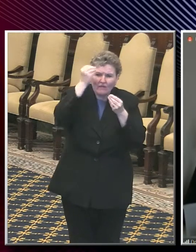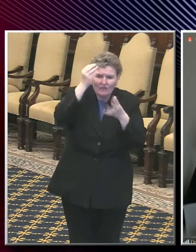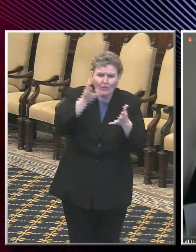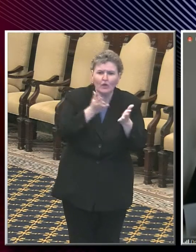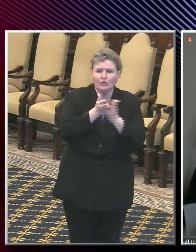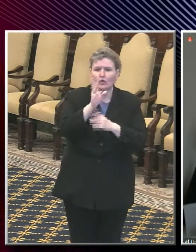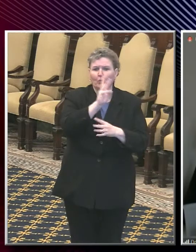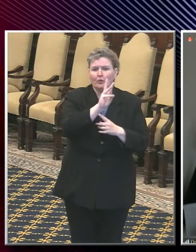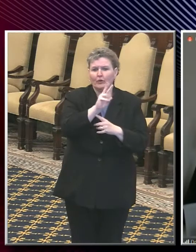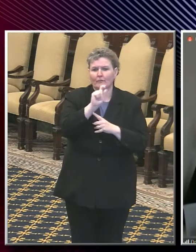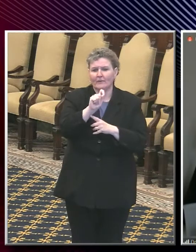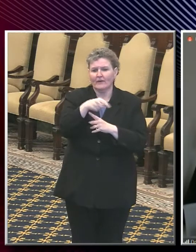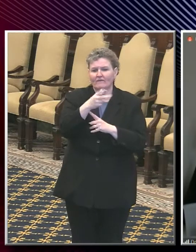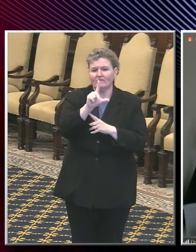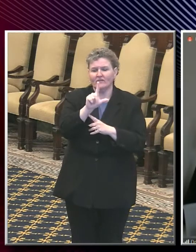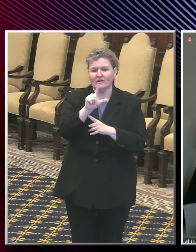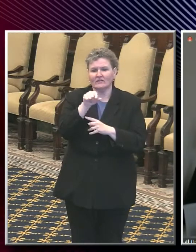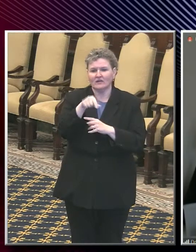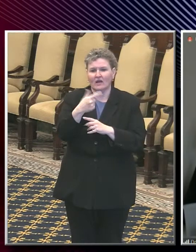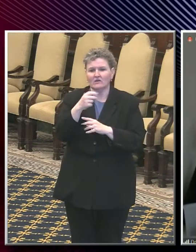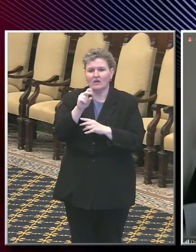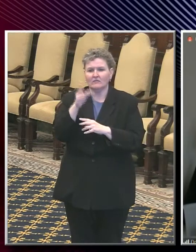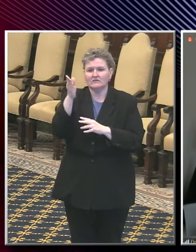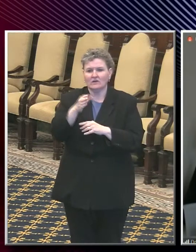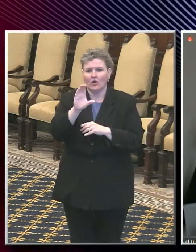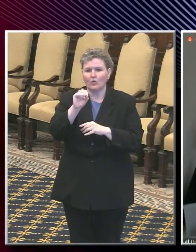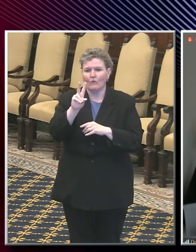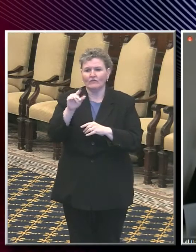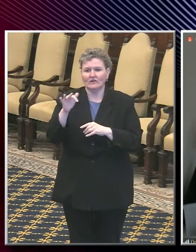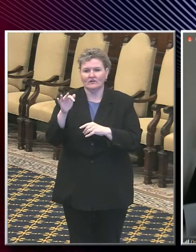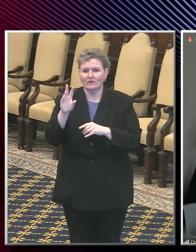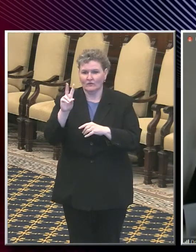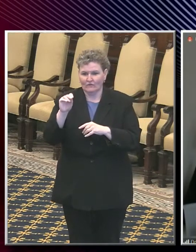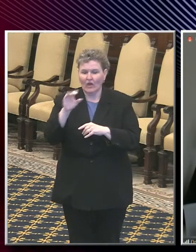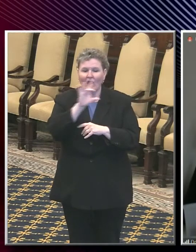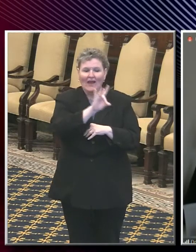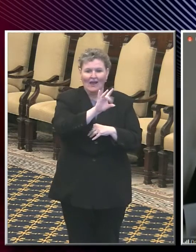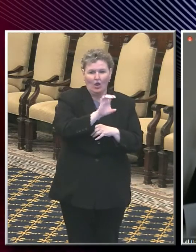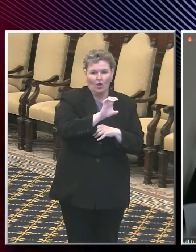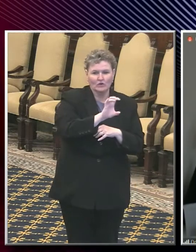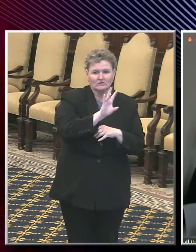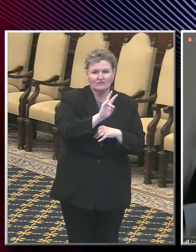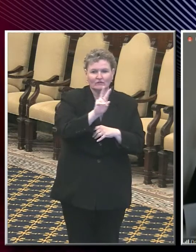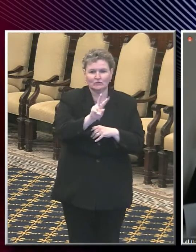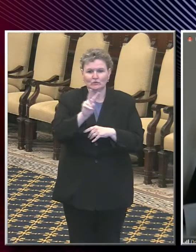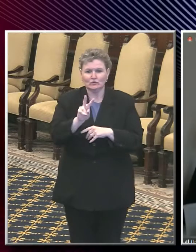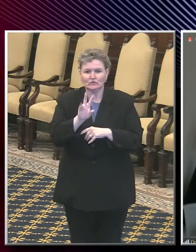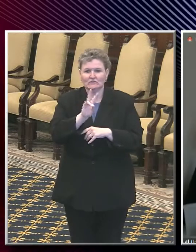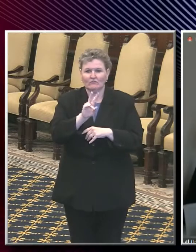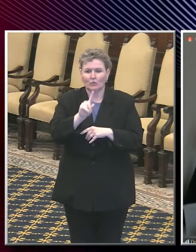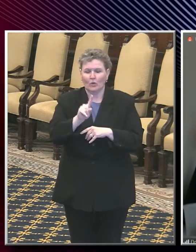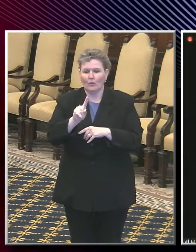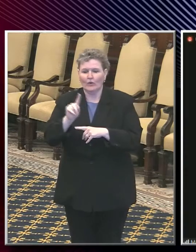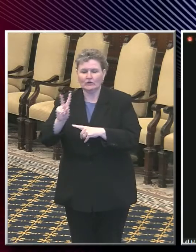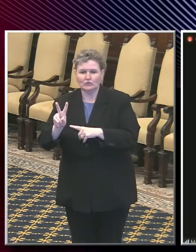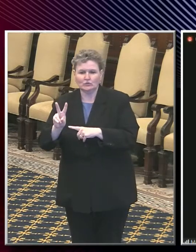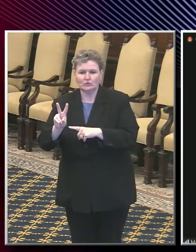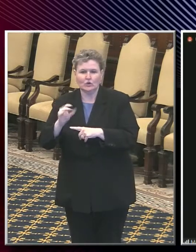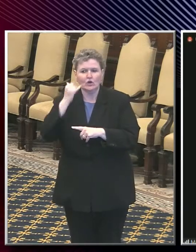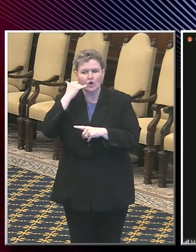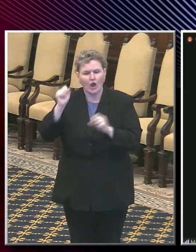that have come forward that want to work with us and assist with contact tracing. All of that are systems that we're putting in place now. They're not in place now, but we're putting them in place